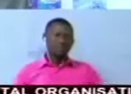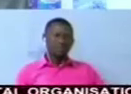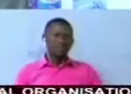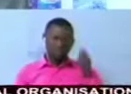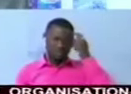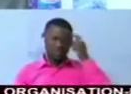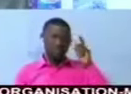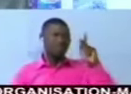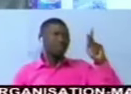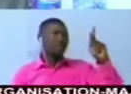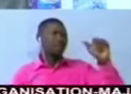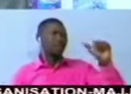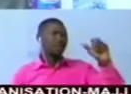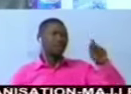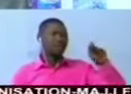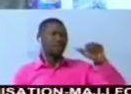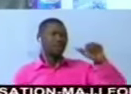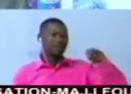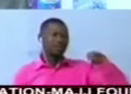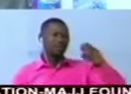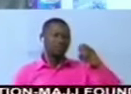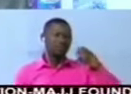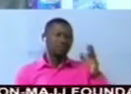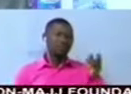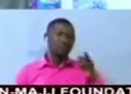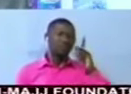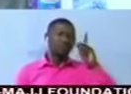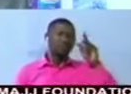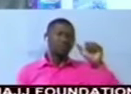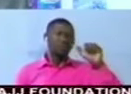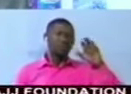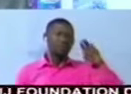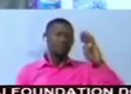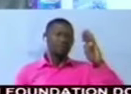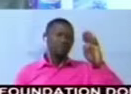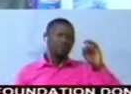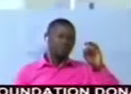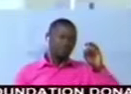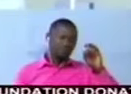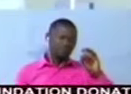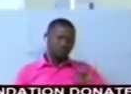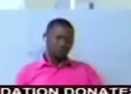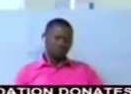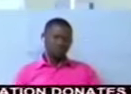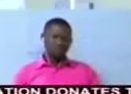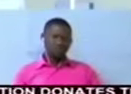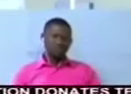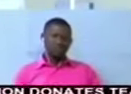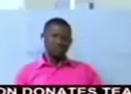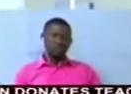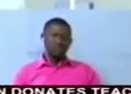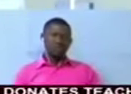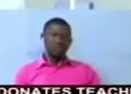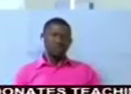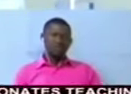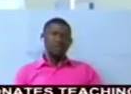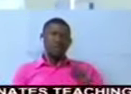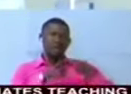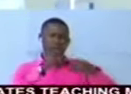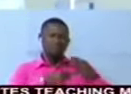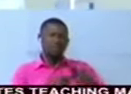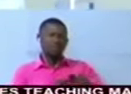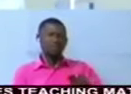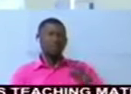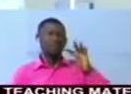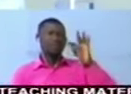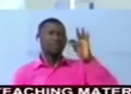Karamo Dabo. Wow. Yes. And how about Lamindur? Nakalamindur.